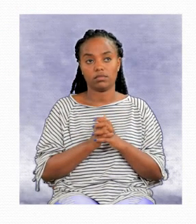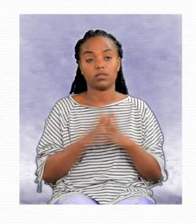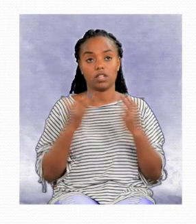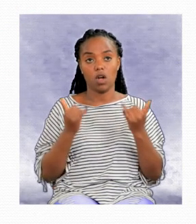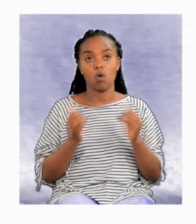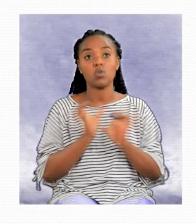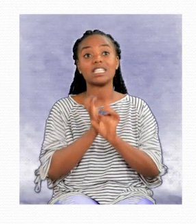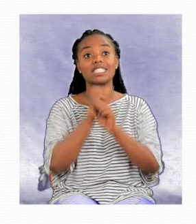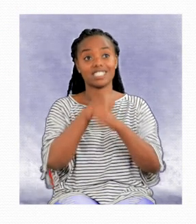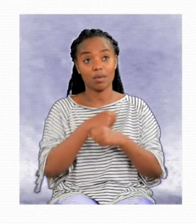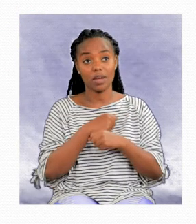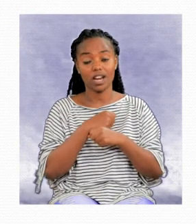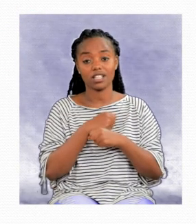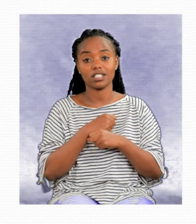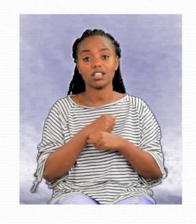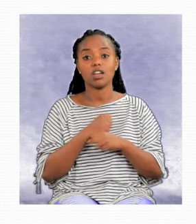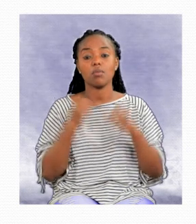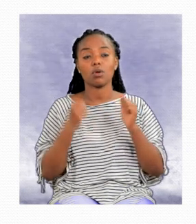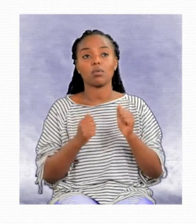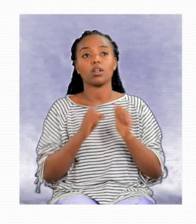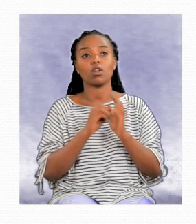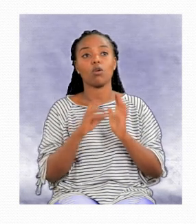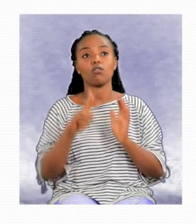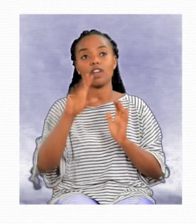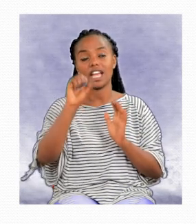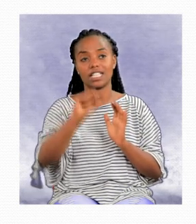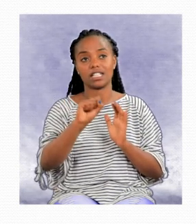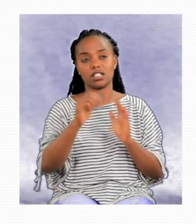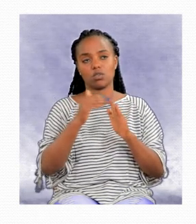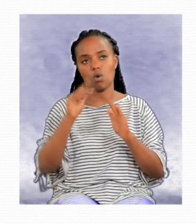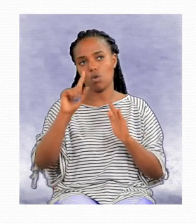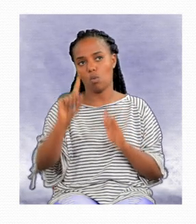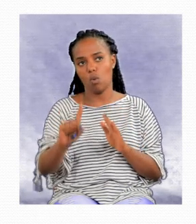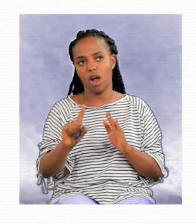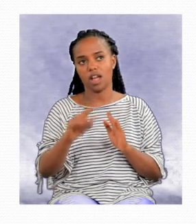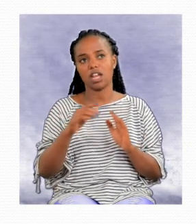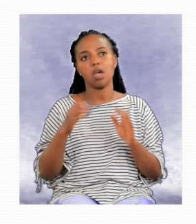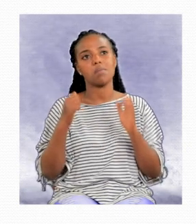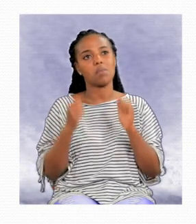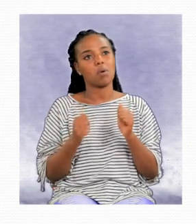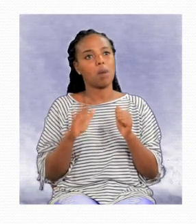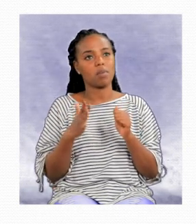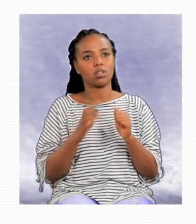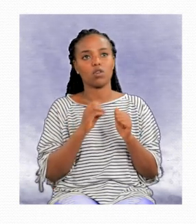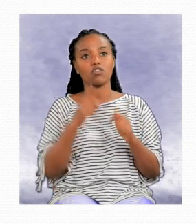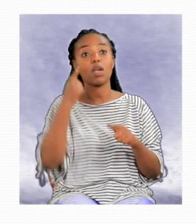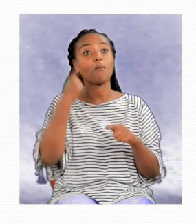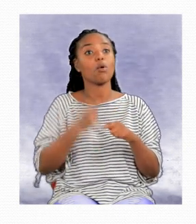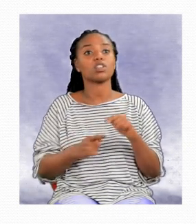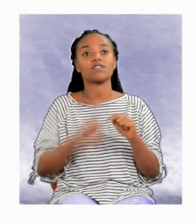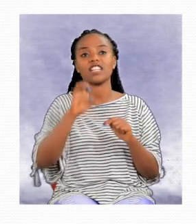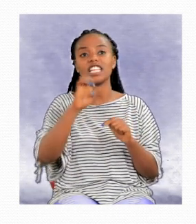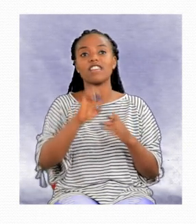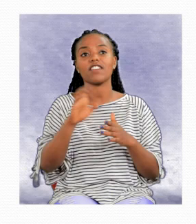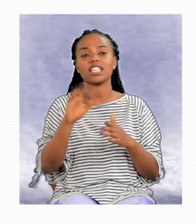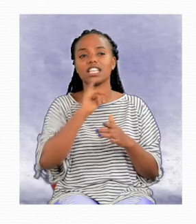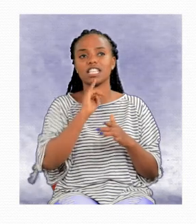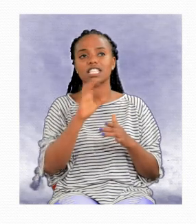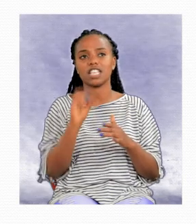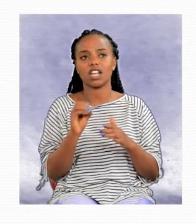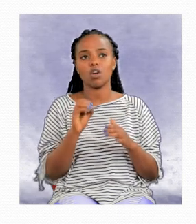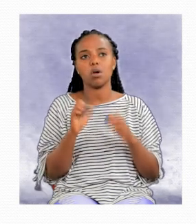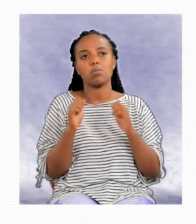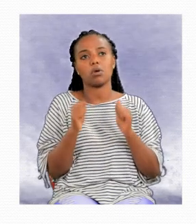Now, to summarize, probability of sample spaces, it is 1, and probability of an impossible event is 0,